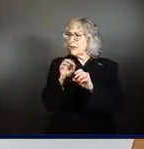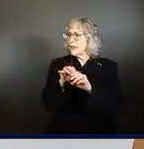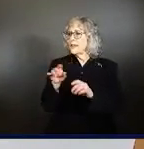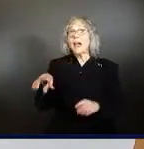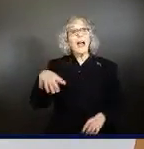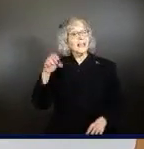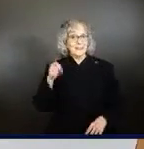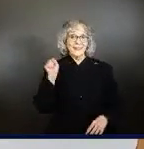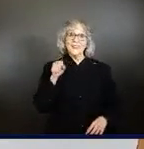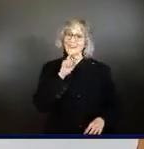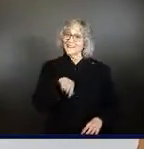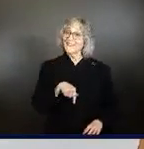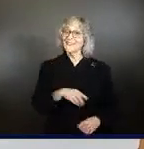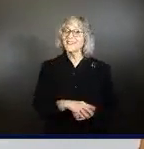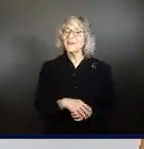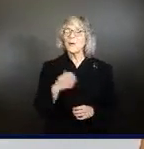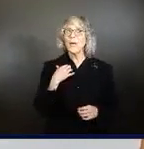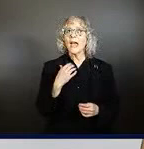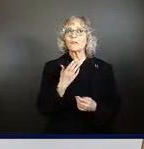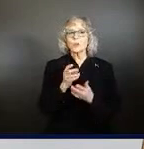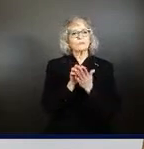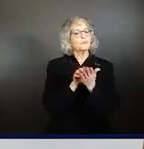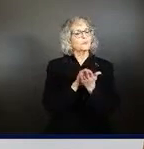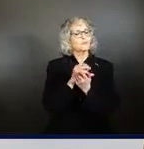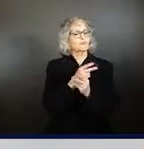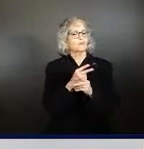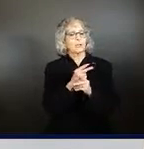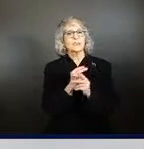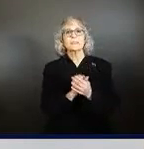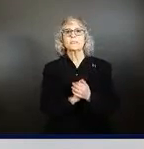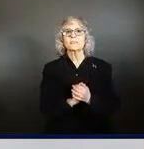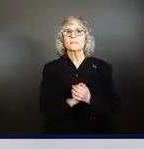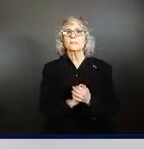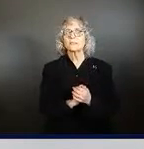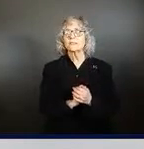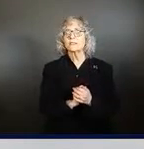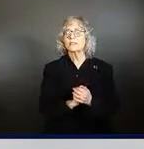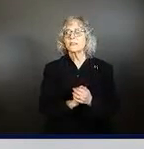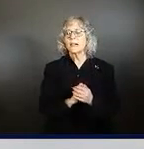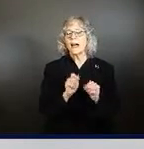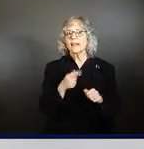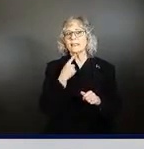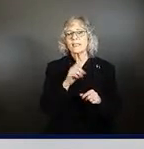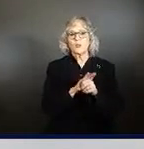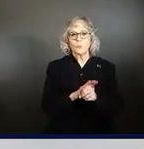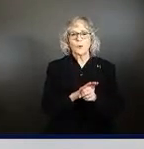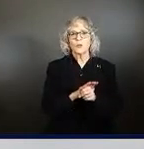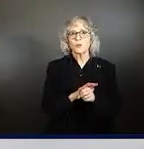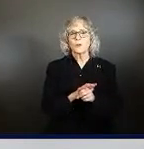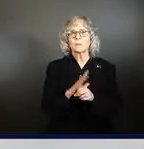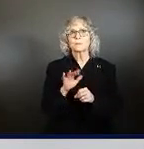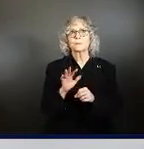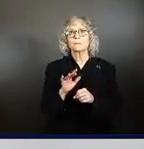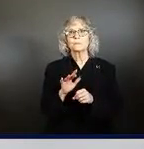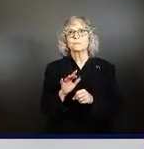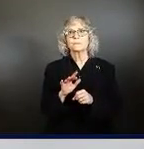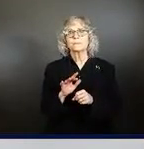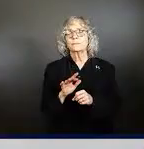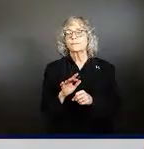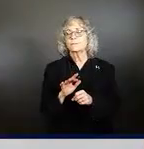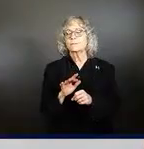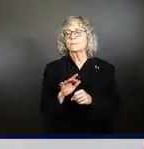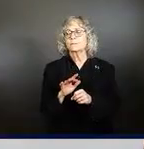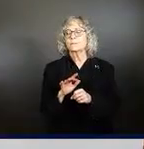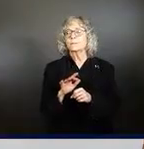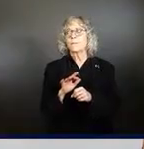actually, we have some calculations on that. I could tell you the pressure or the height, but I don't think it